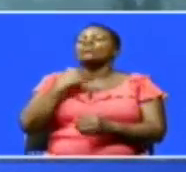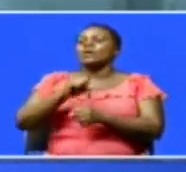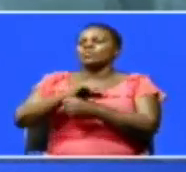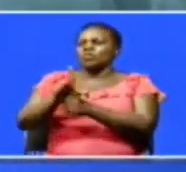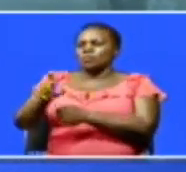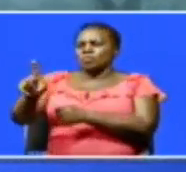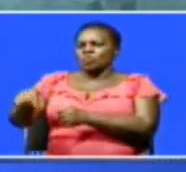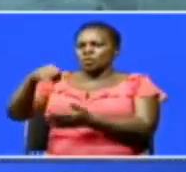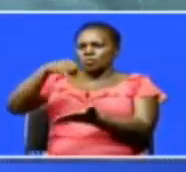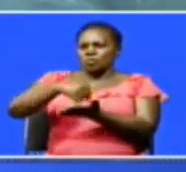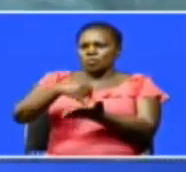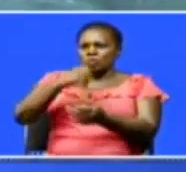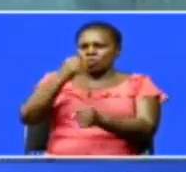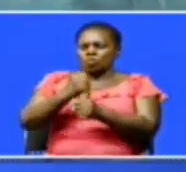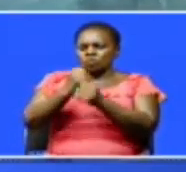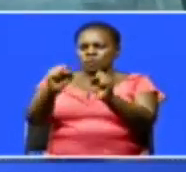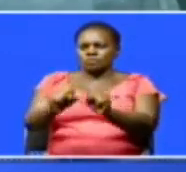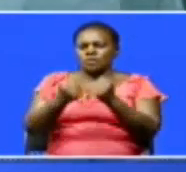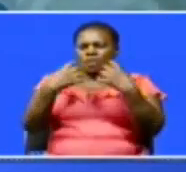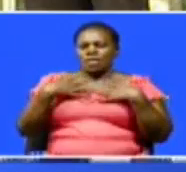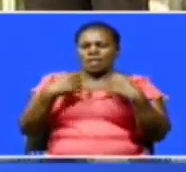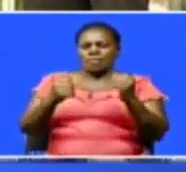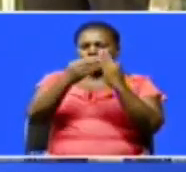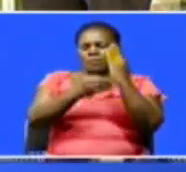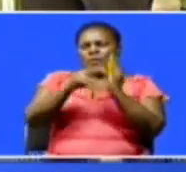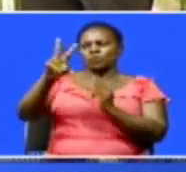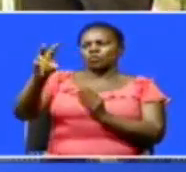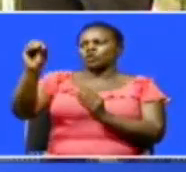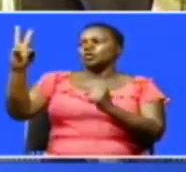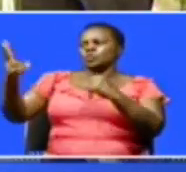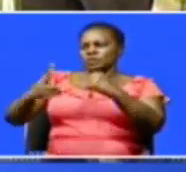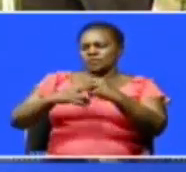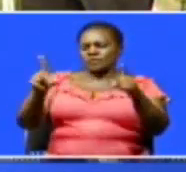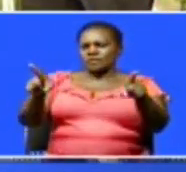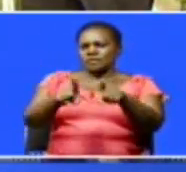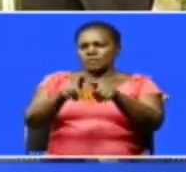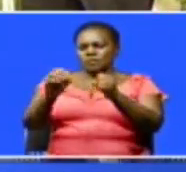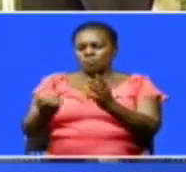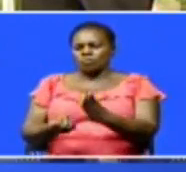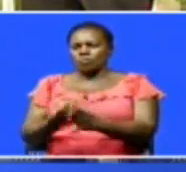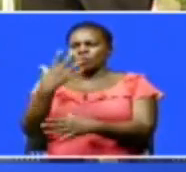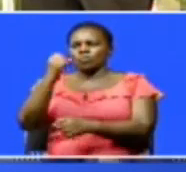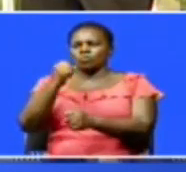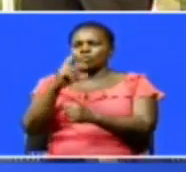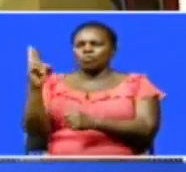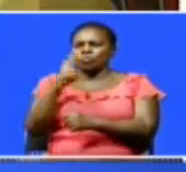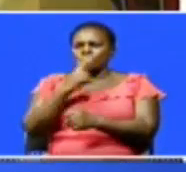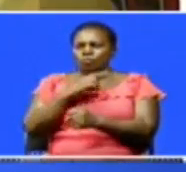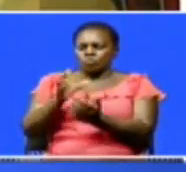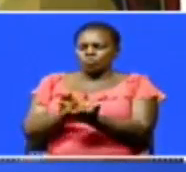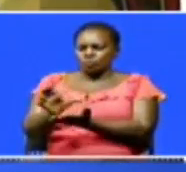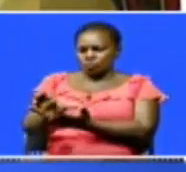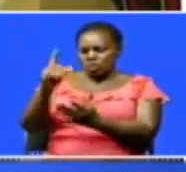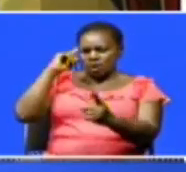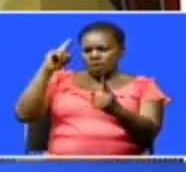coronavirus, listed in the Occupational Safety and Health Act of 2007, besides creating an occupational injury and disease fund with a